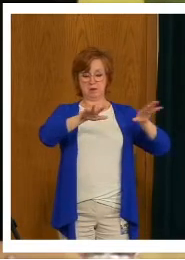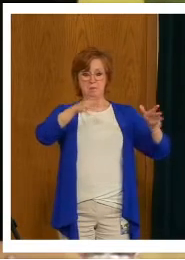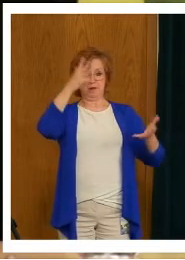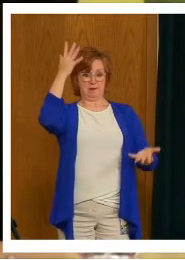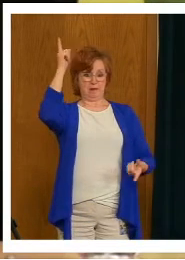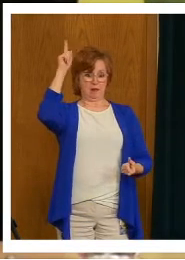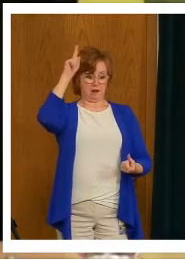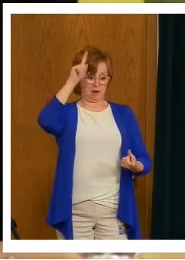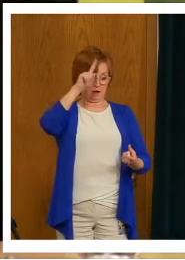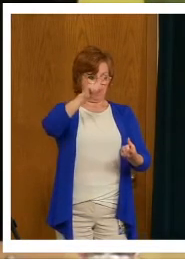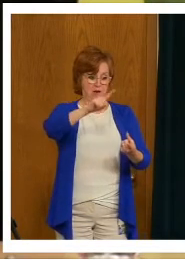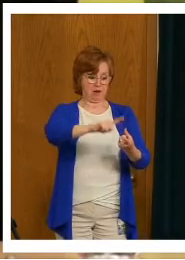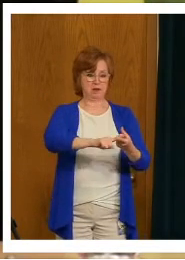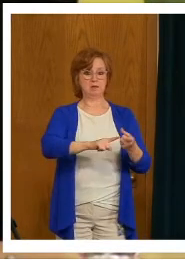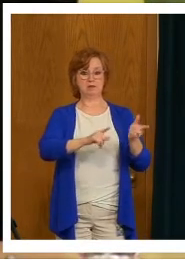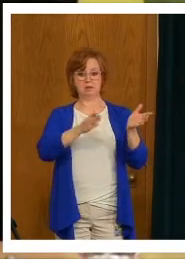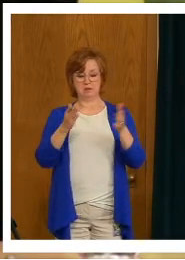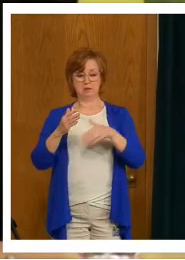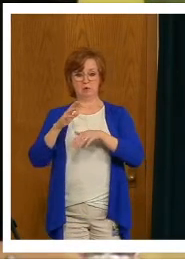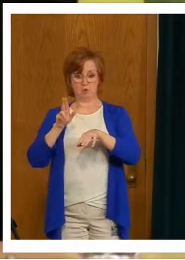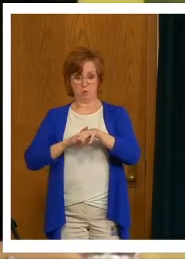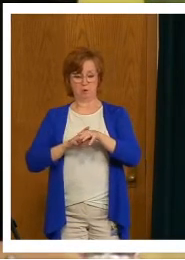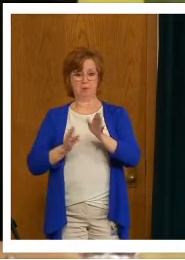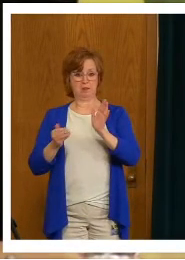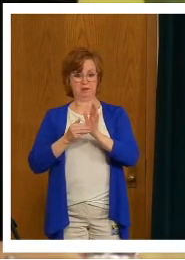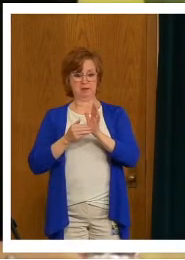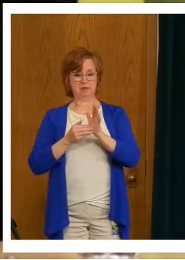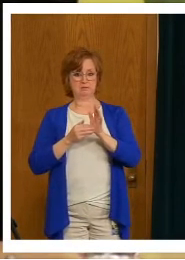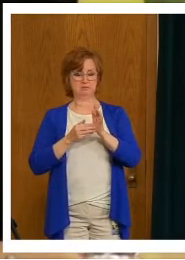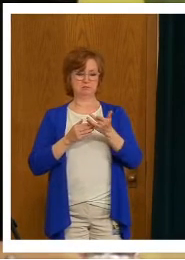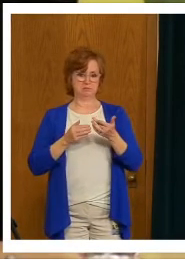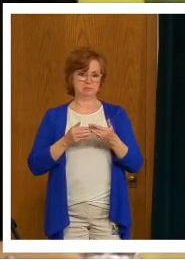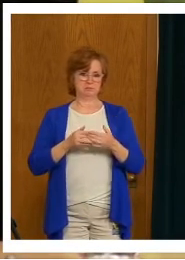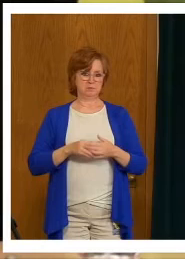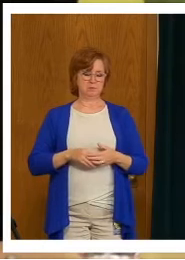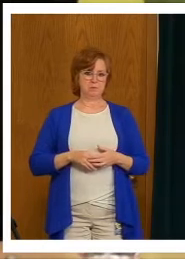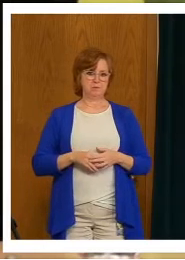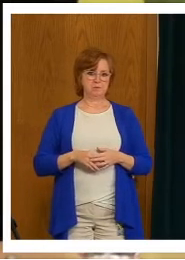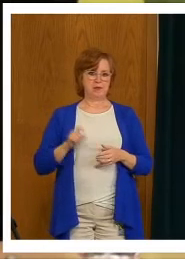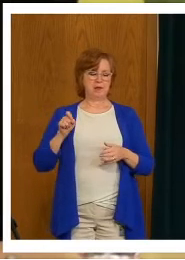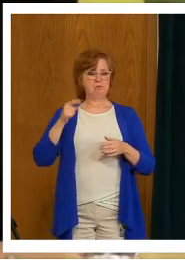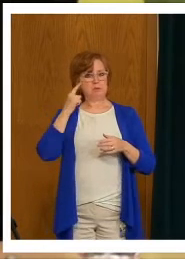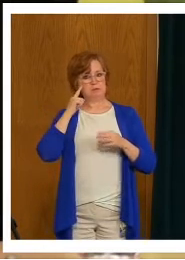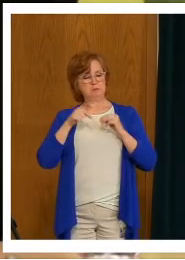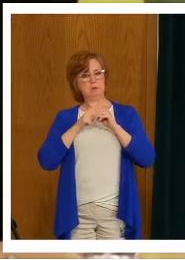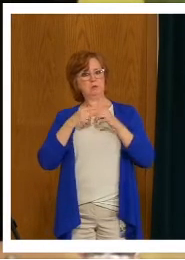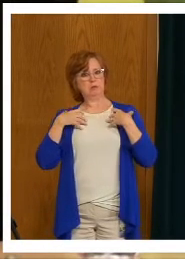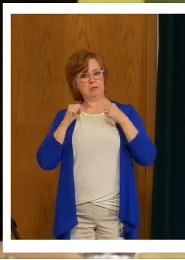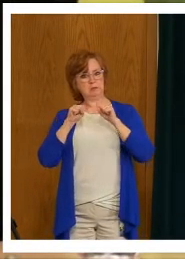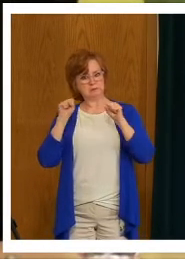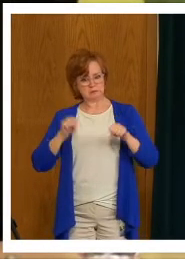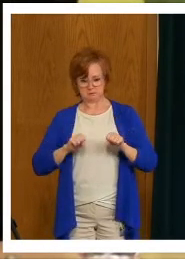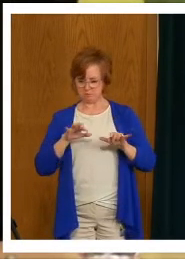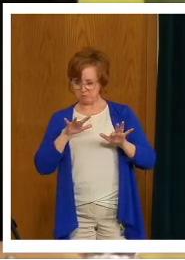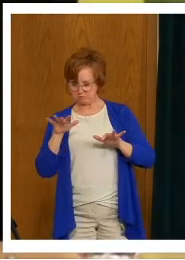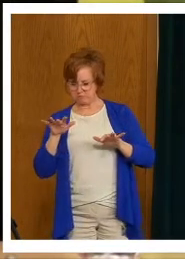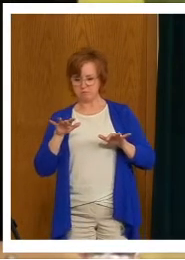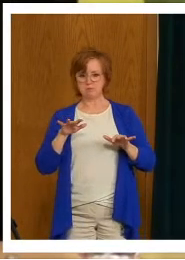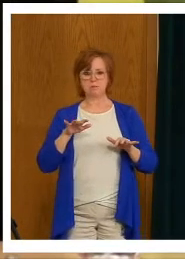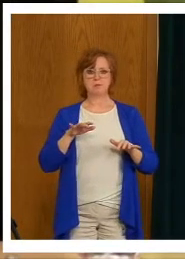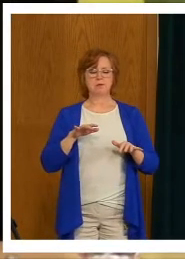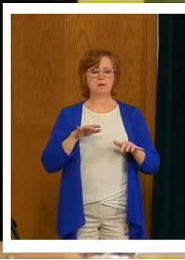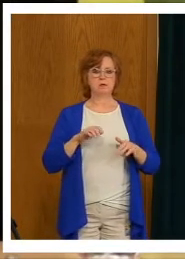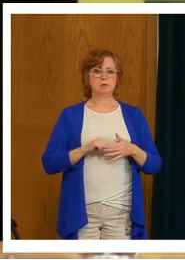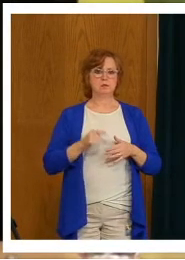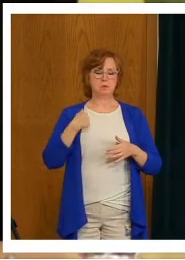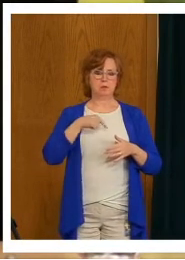to some degree of normalcy in our communities, but some degree of normalcy in our healthcare system as well. And we're going to have some